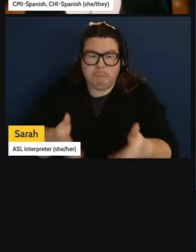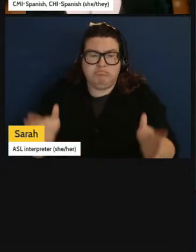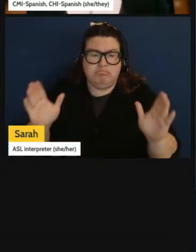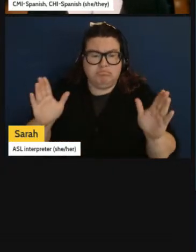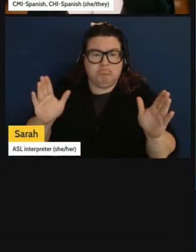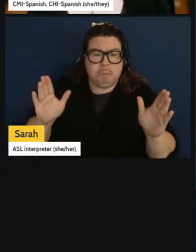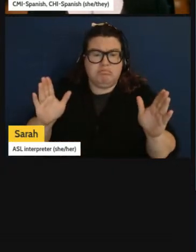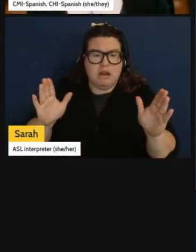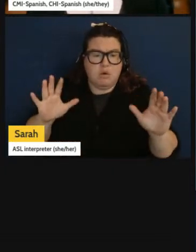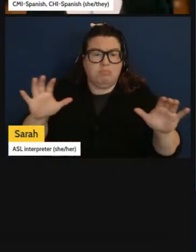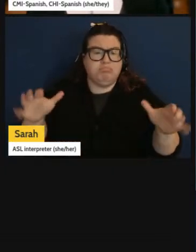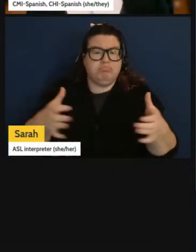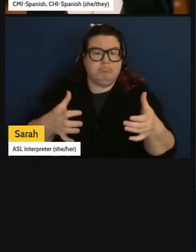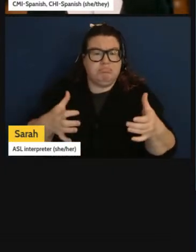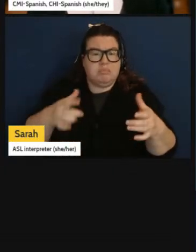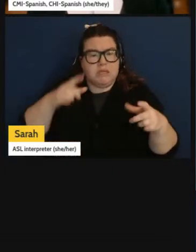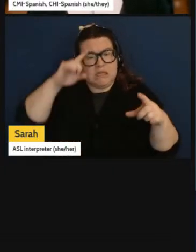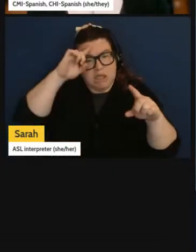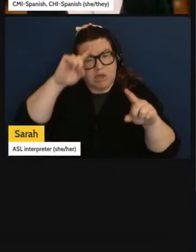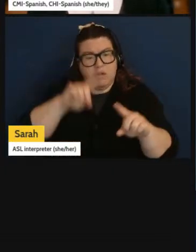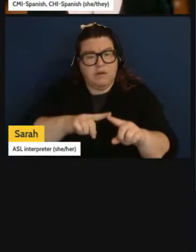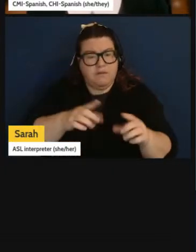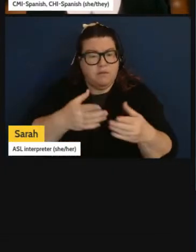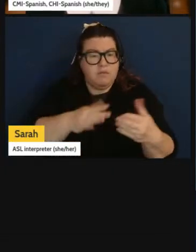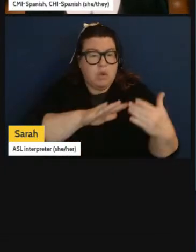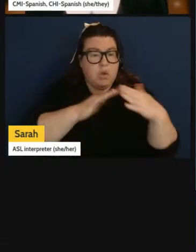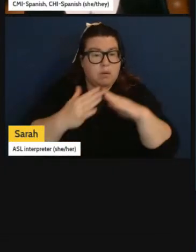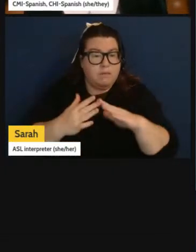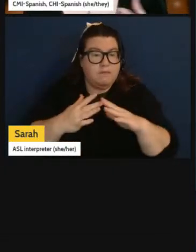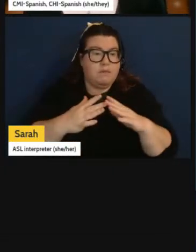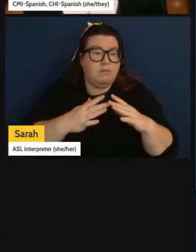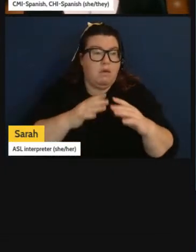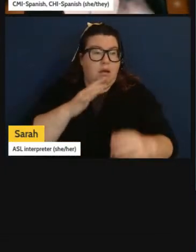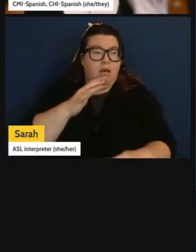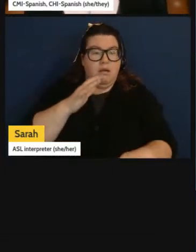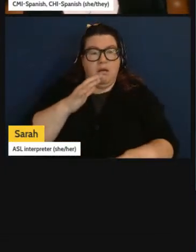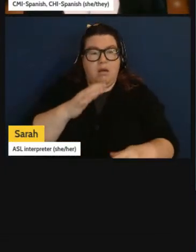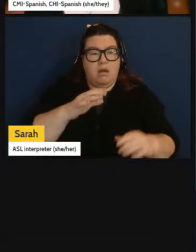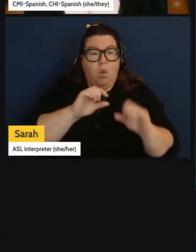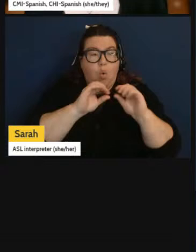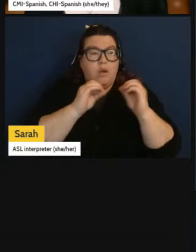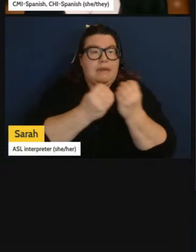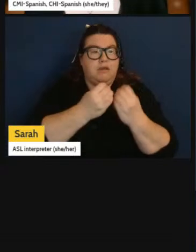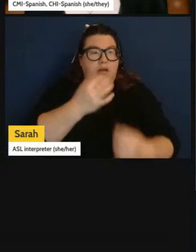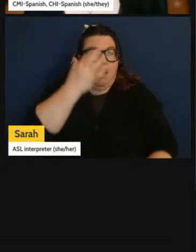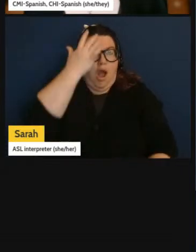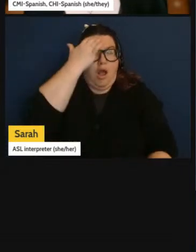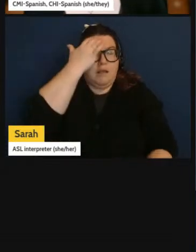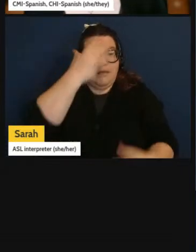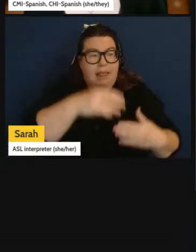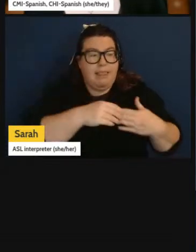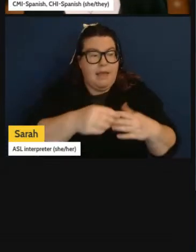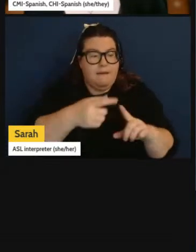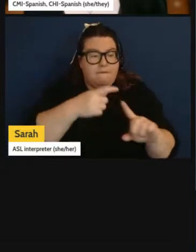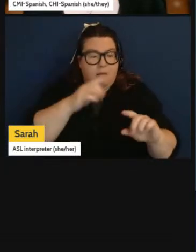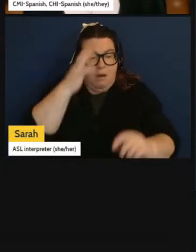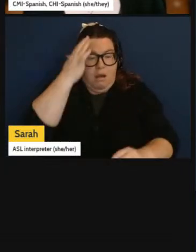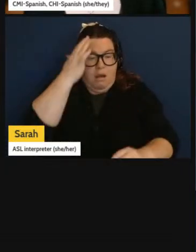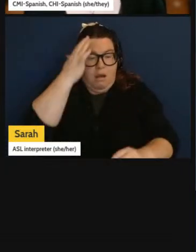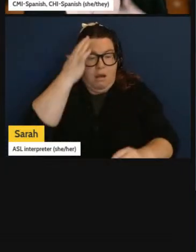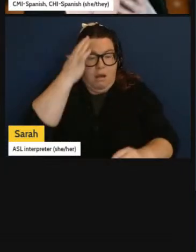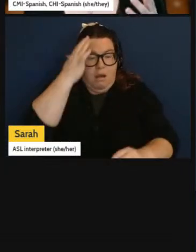consensus among autism organizations that are led by autistic people, which is very